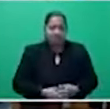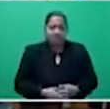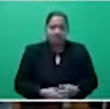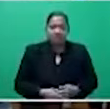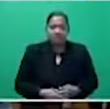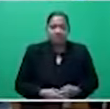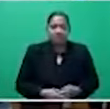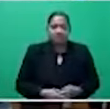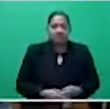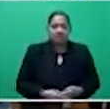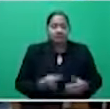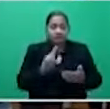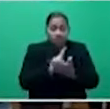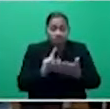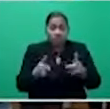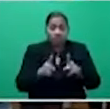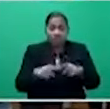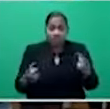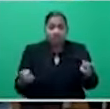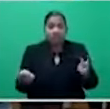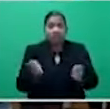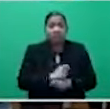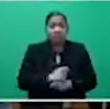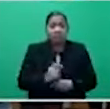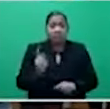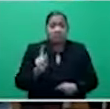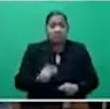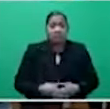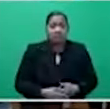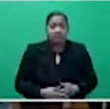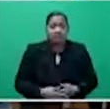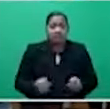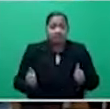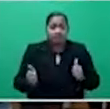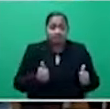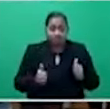The only thing that's changed, sir, is the administrative arrangement with